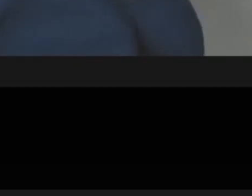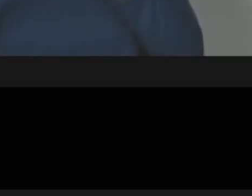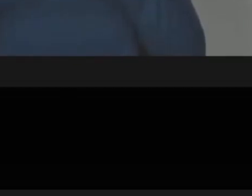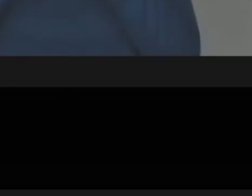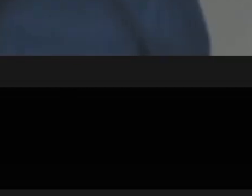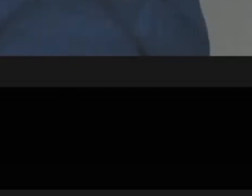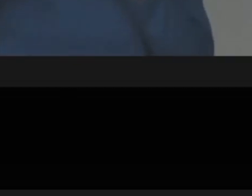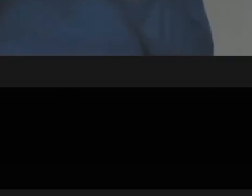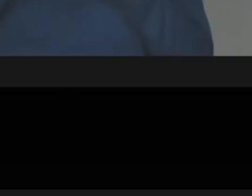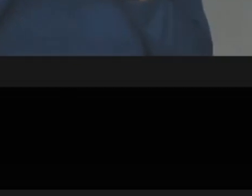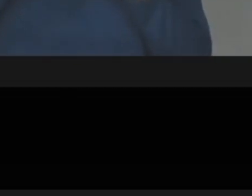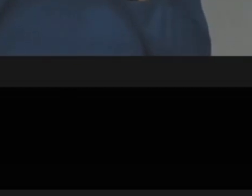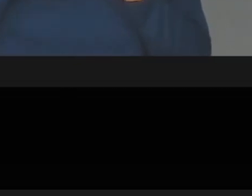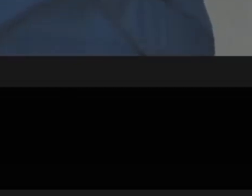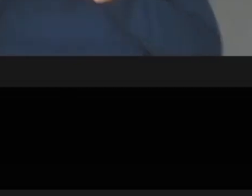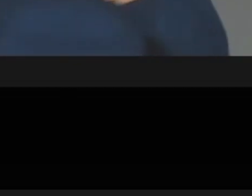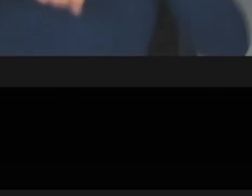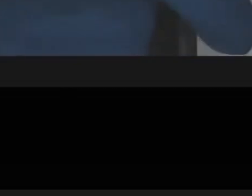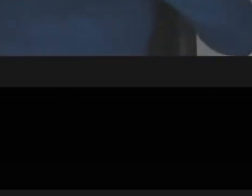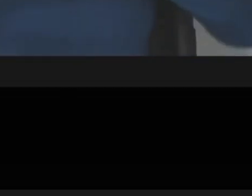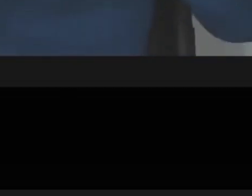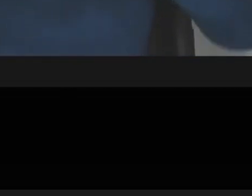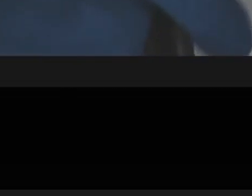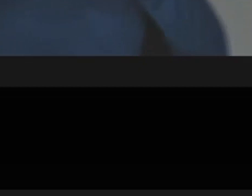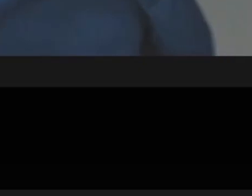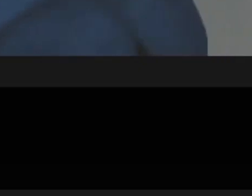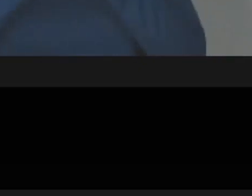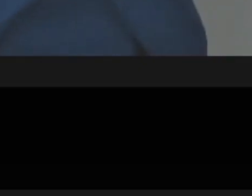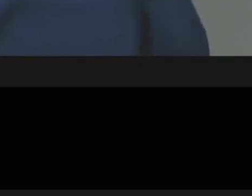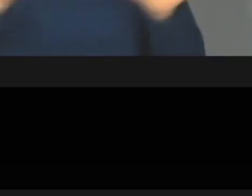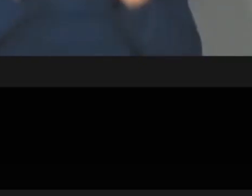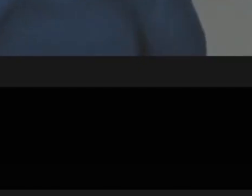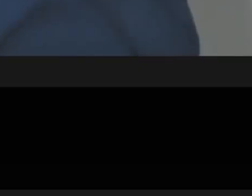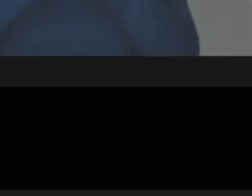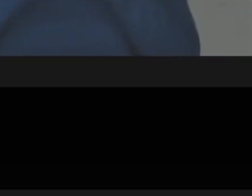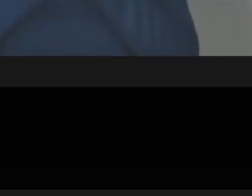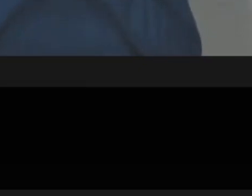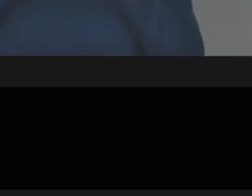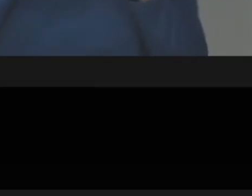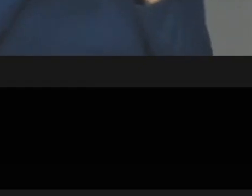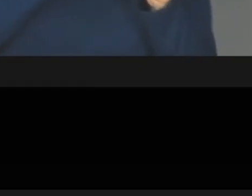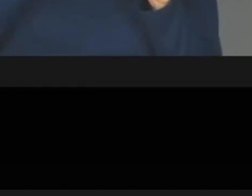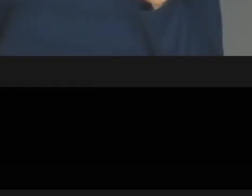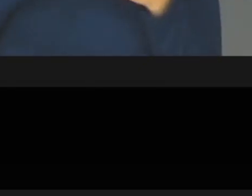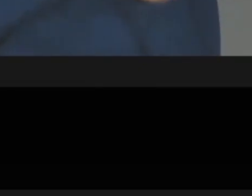are overlapping development activities meetings. Could you send that to all of us?